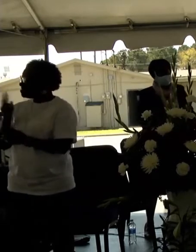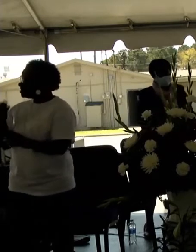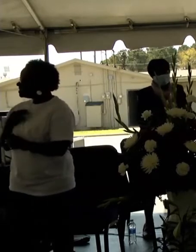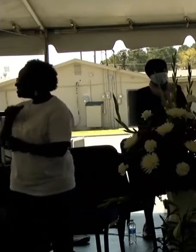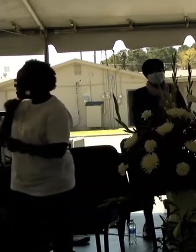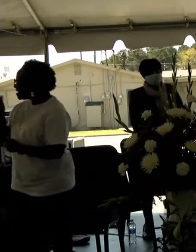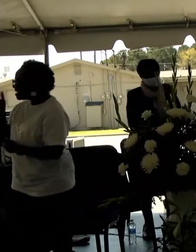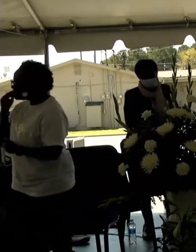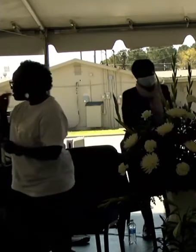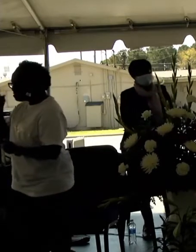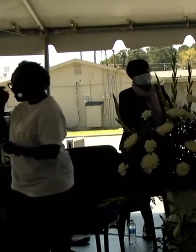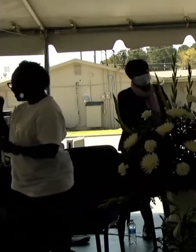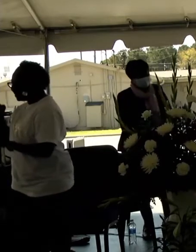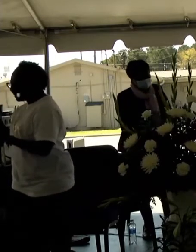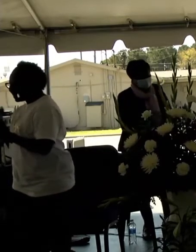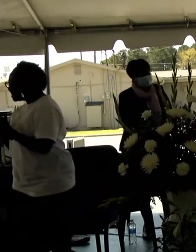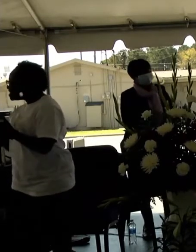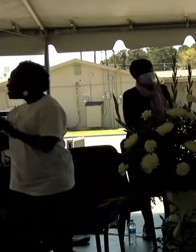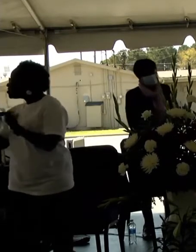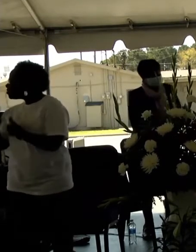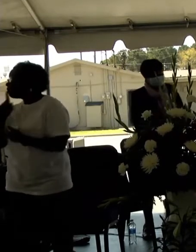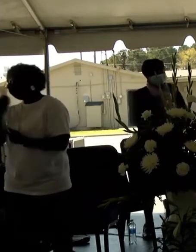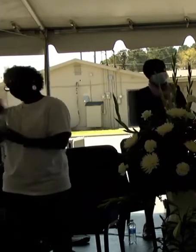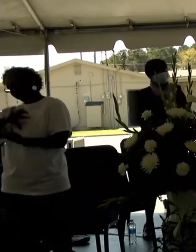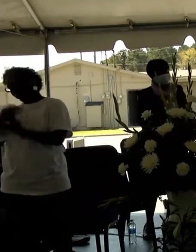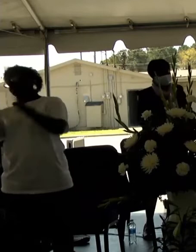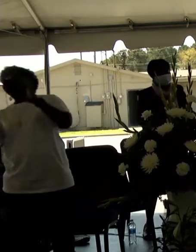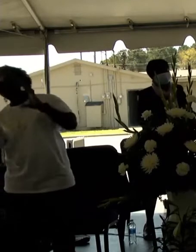know, because we'd have messed it up.